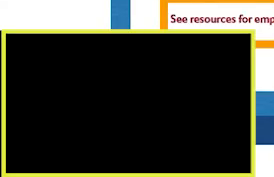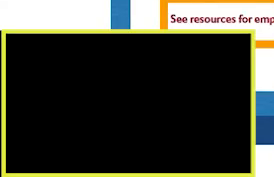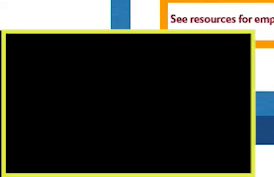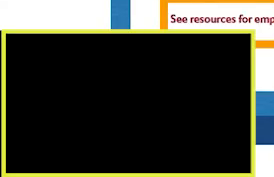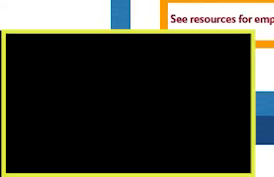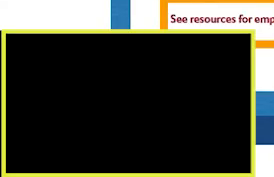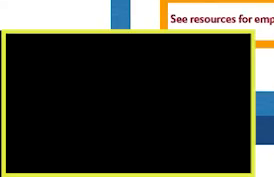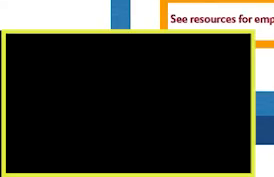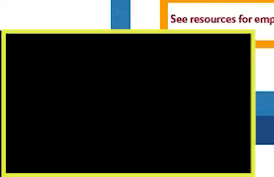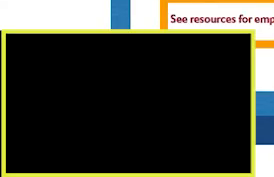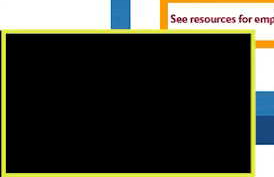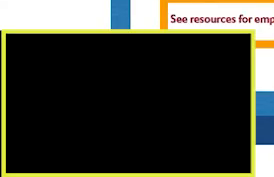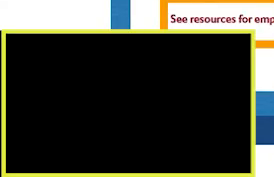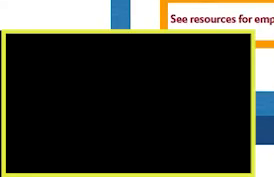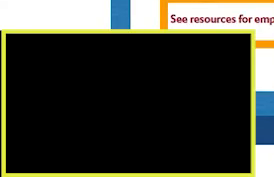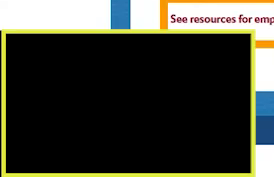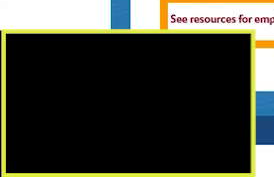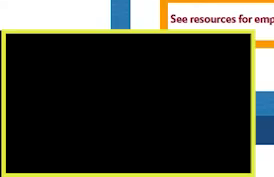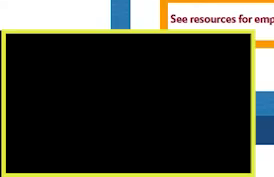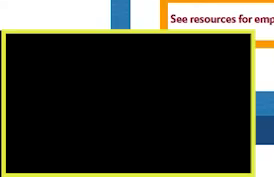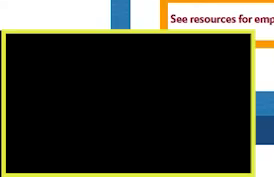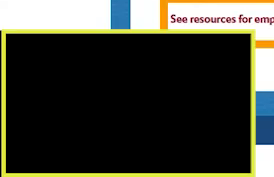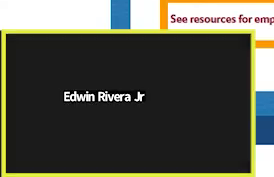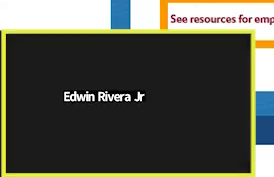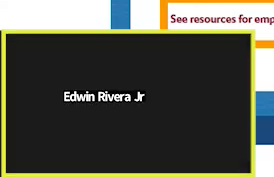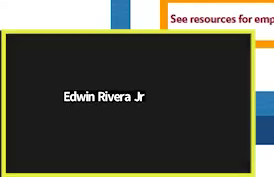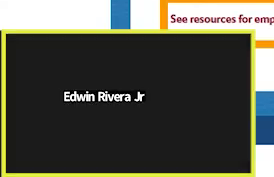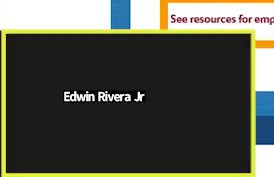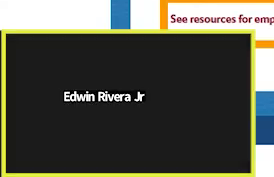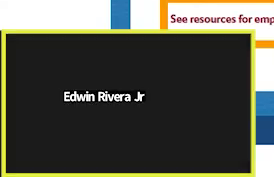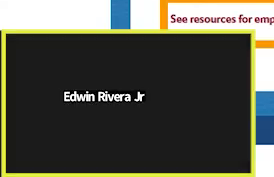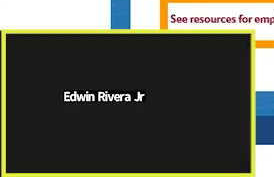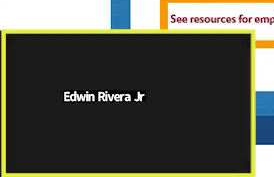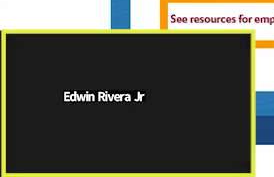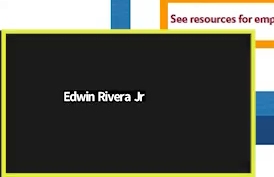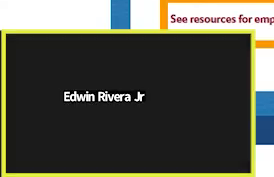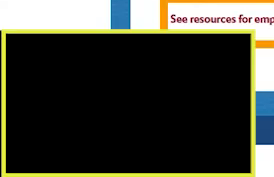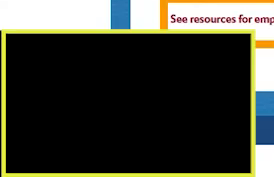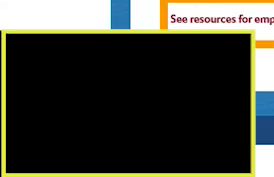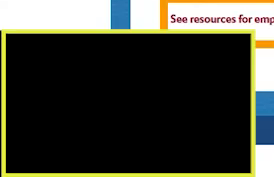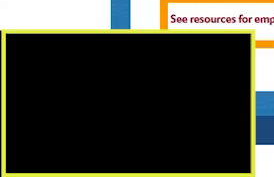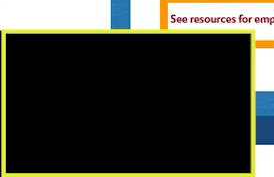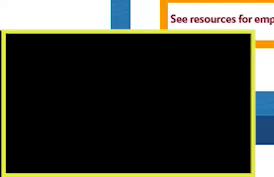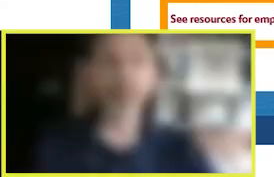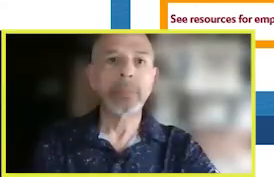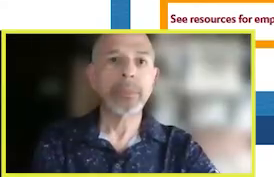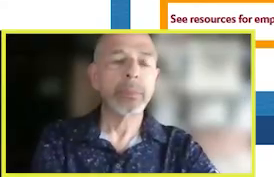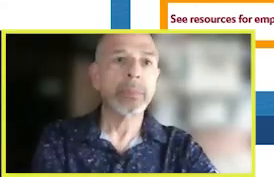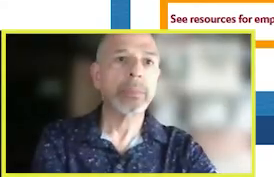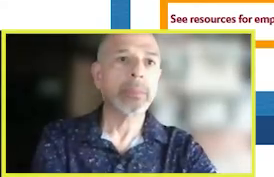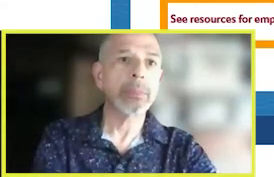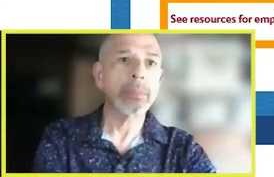So how you can find resources, steps 2 and 3, if you scroll down on that web page and click